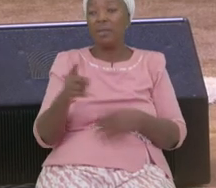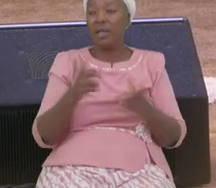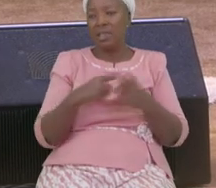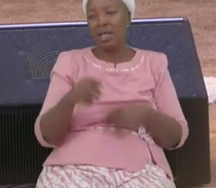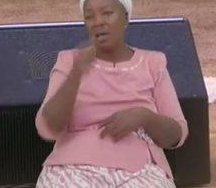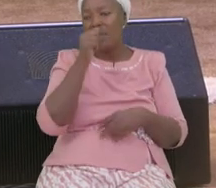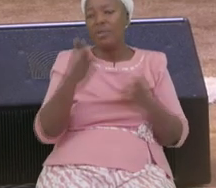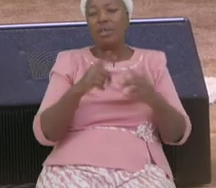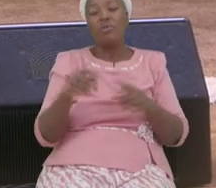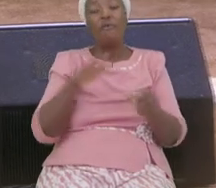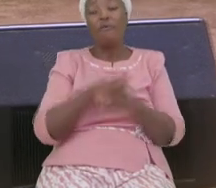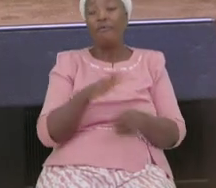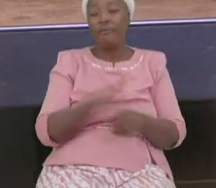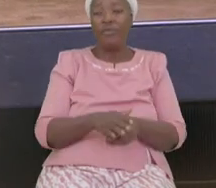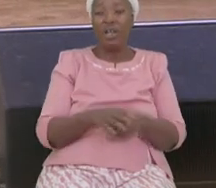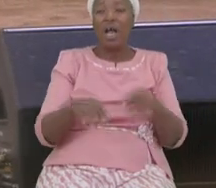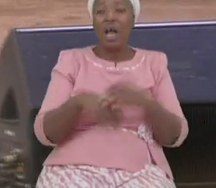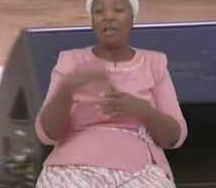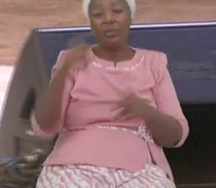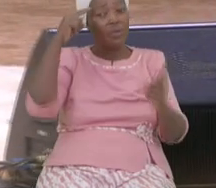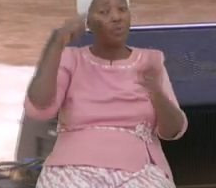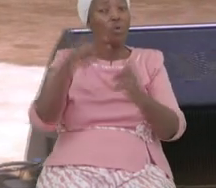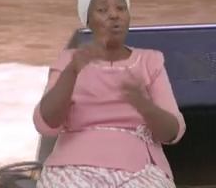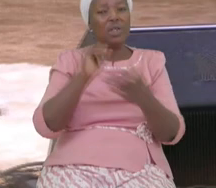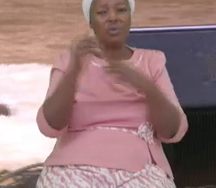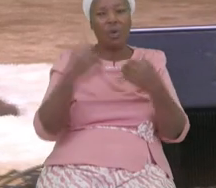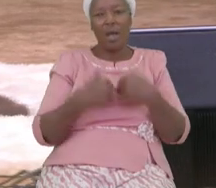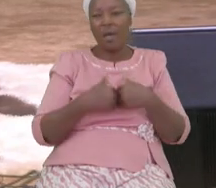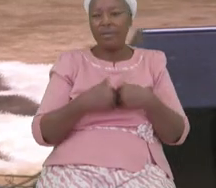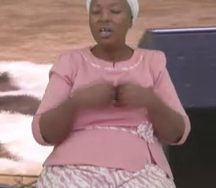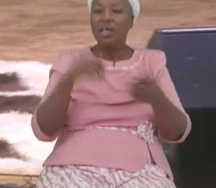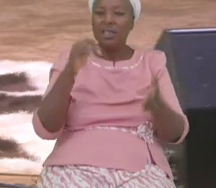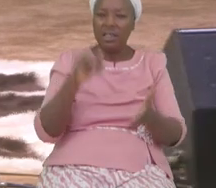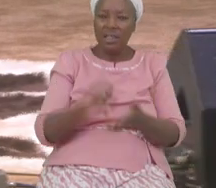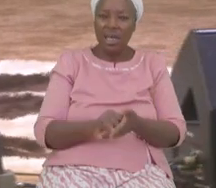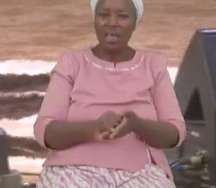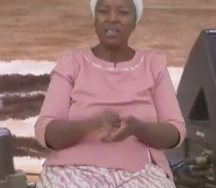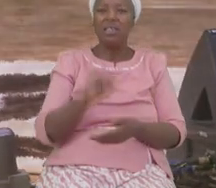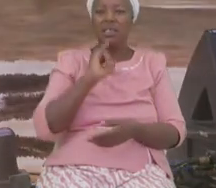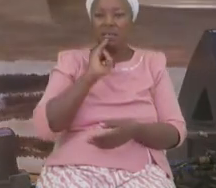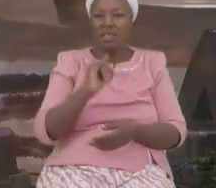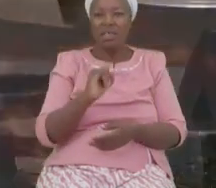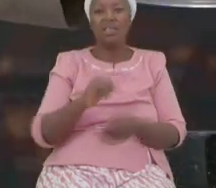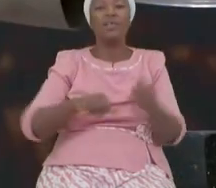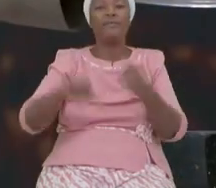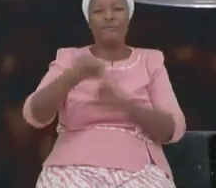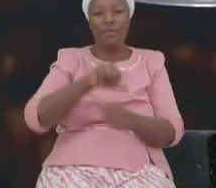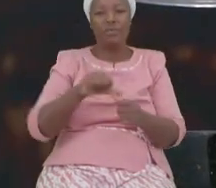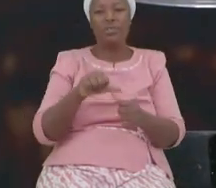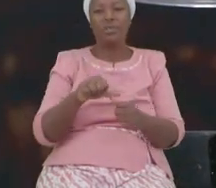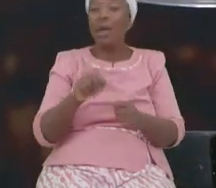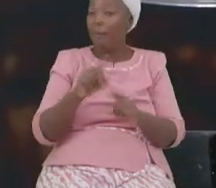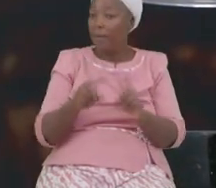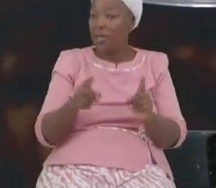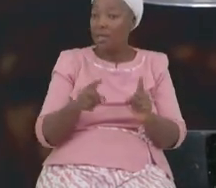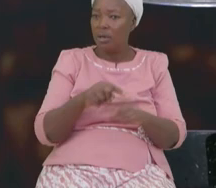to fulfill part of the goal that you have. That is fellowship. But